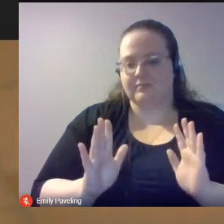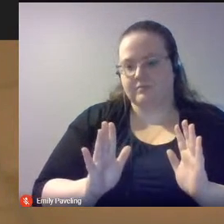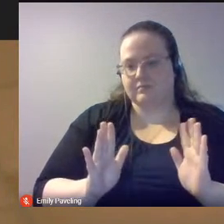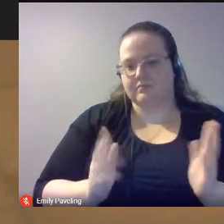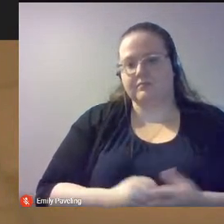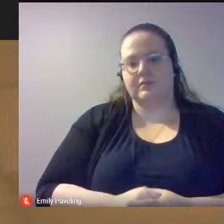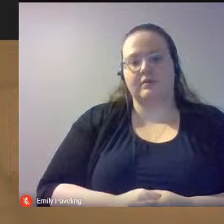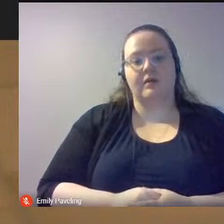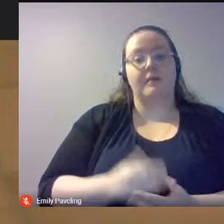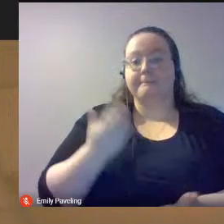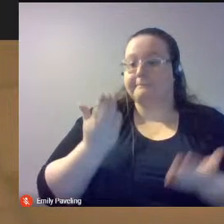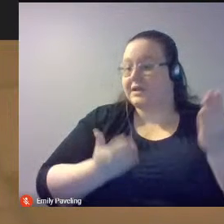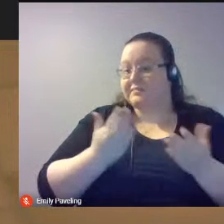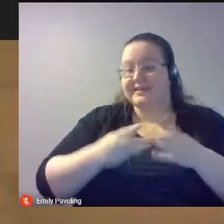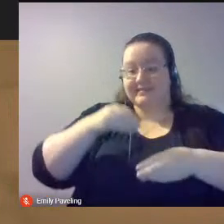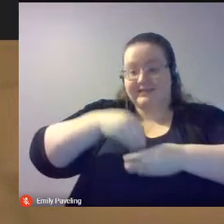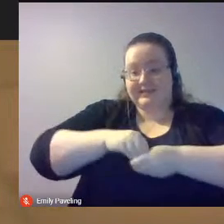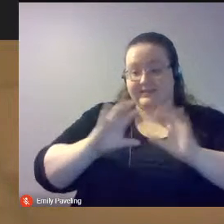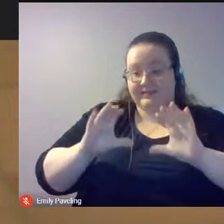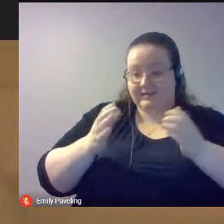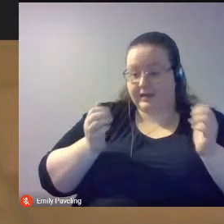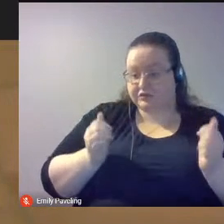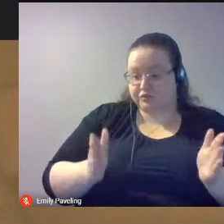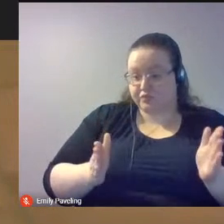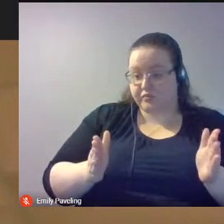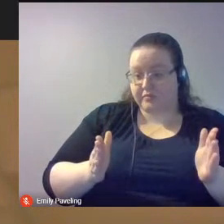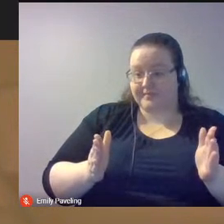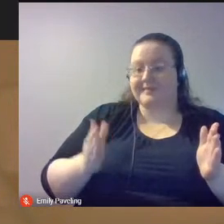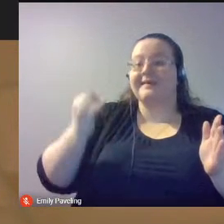could include in the classroom space, as long as there